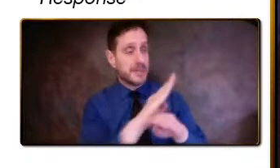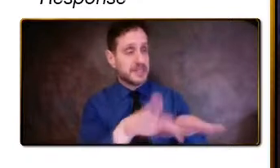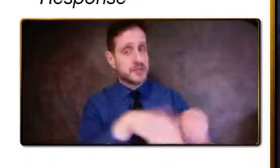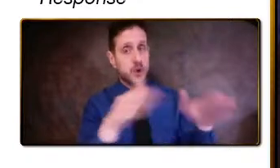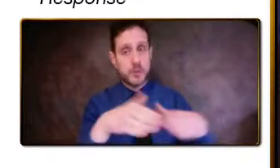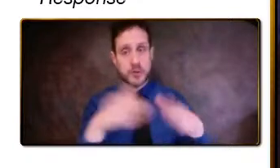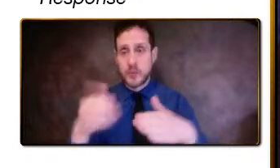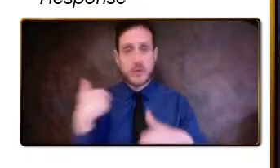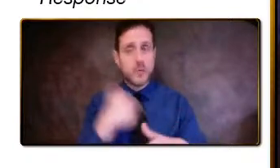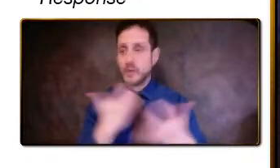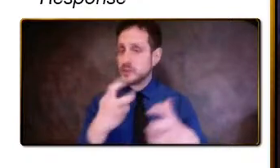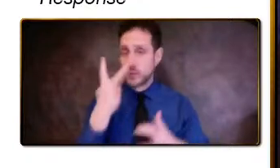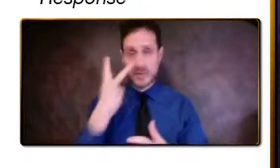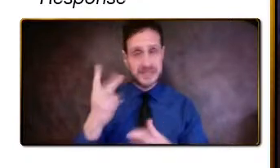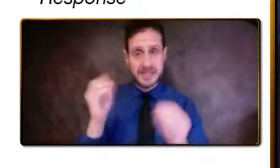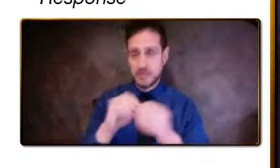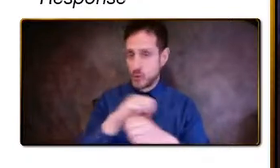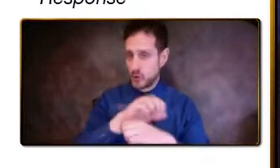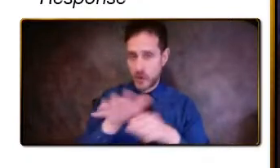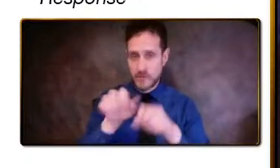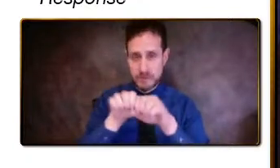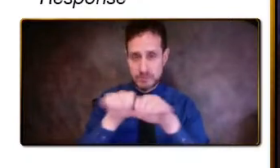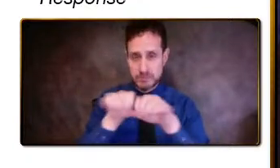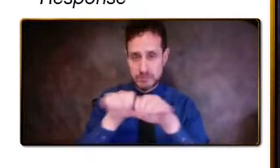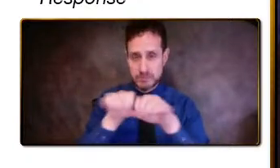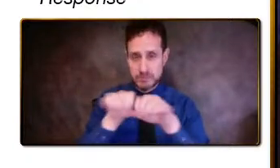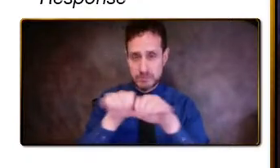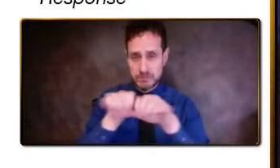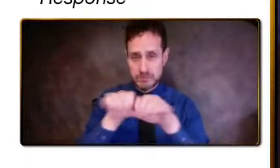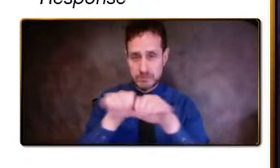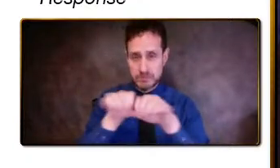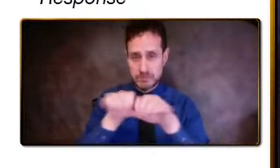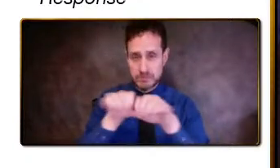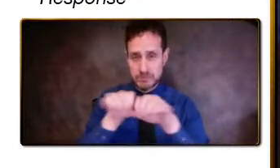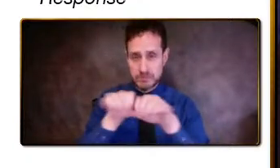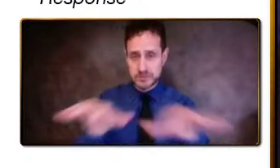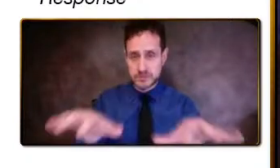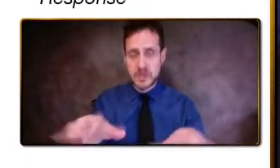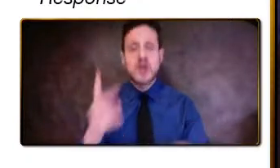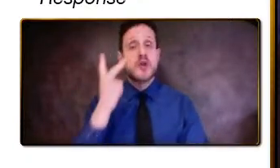see all the details of each tier at the IDPH website at